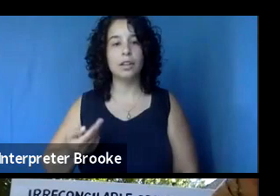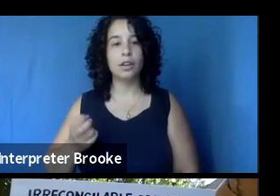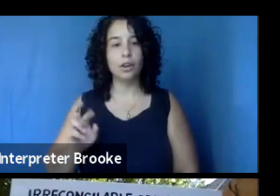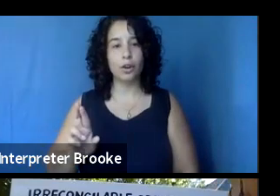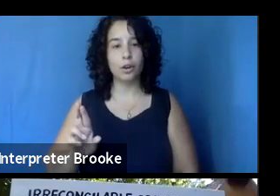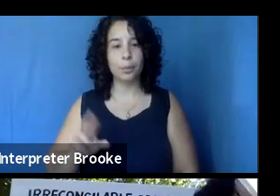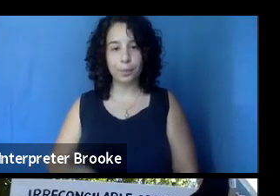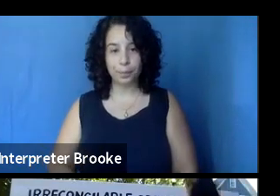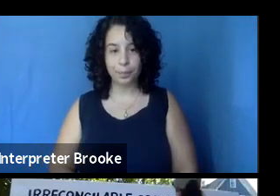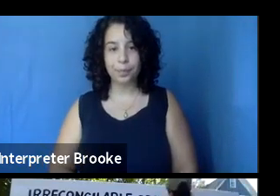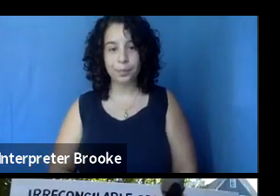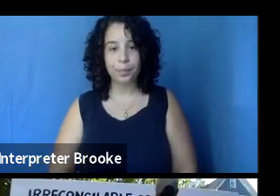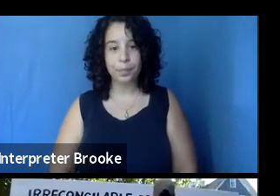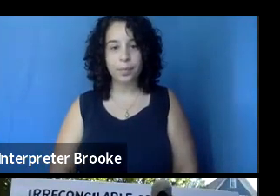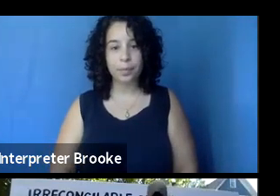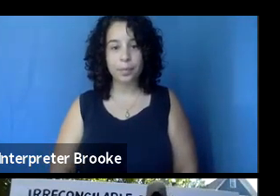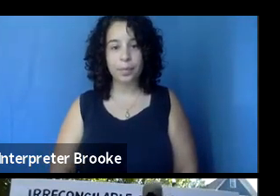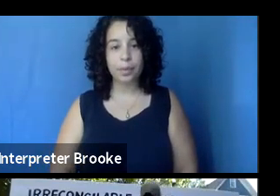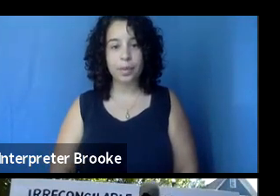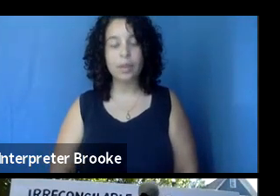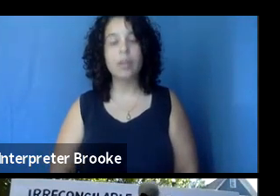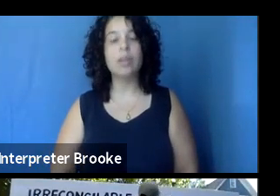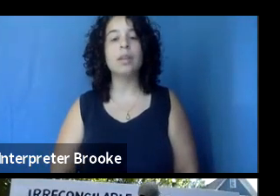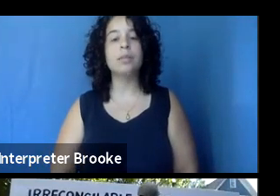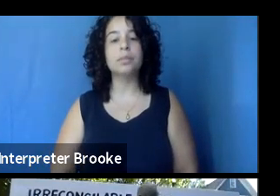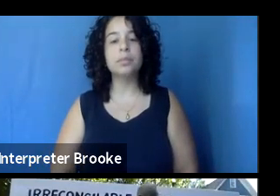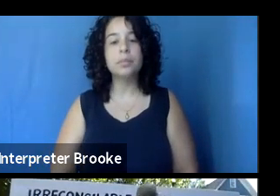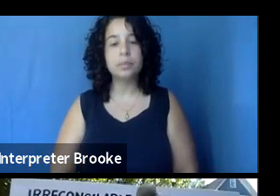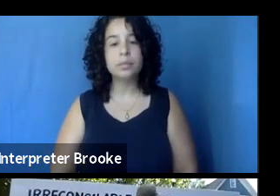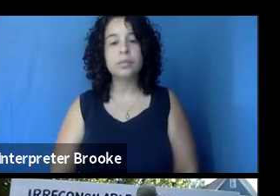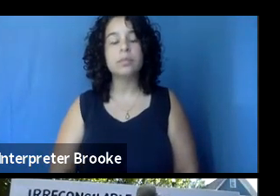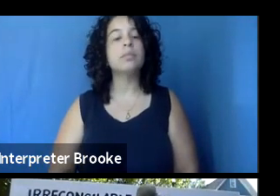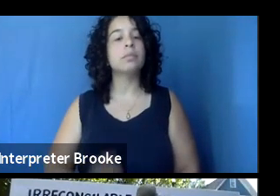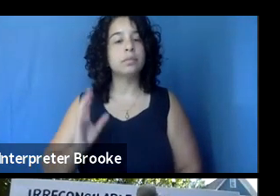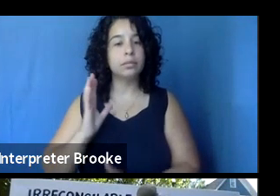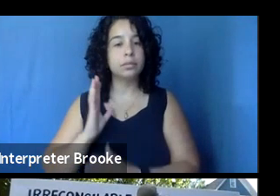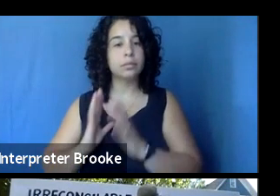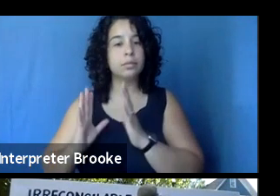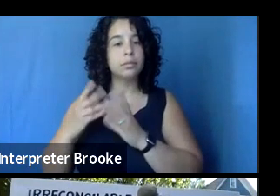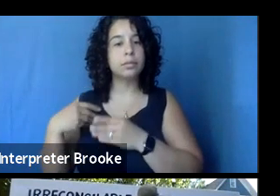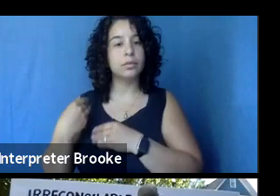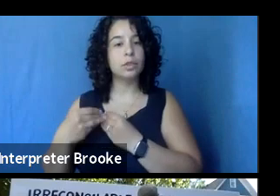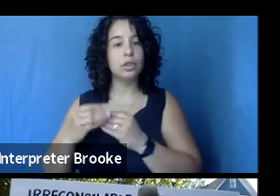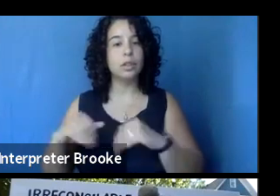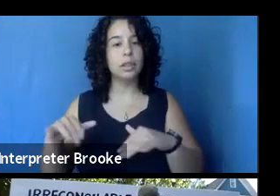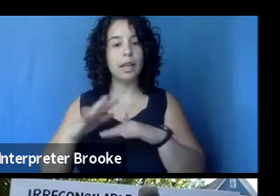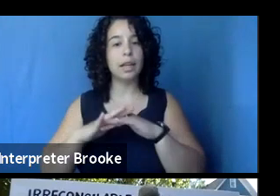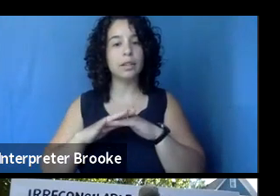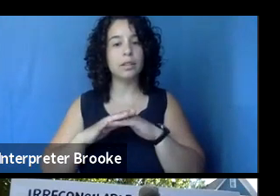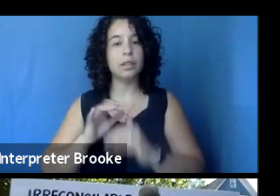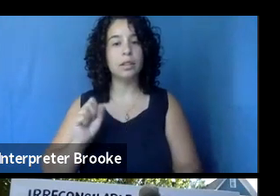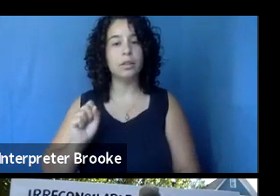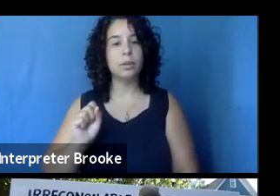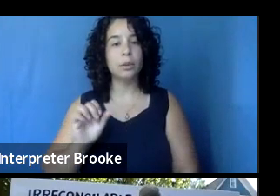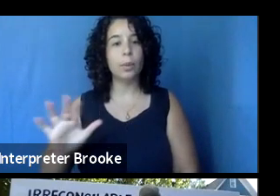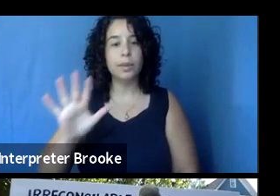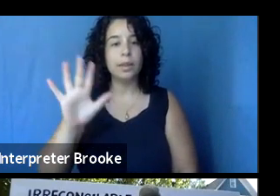And I'm calling in from the ancestral homelands of the Coast Salish